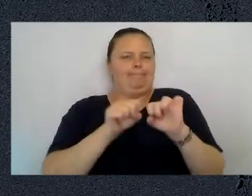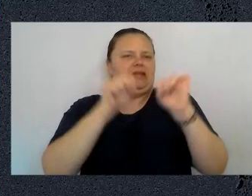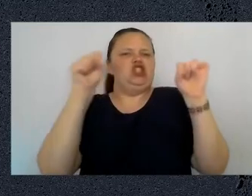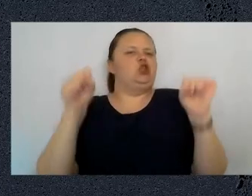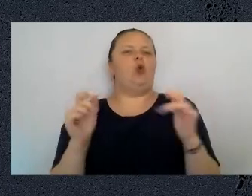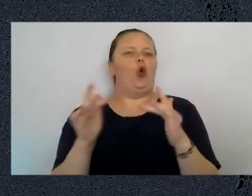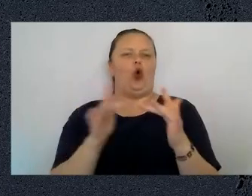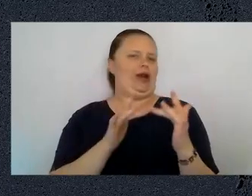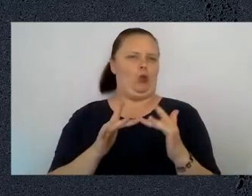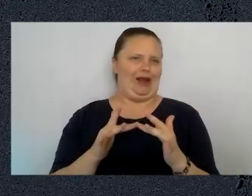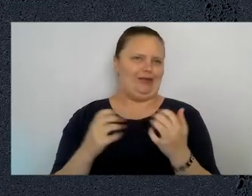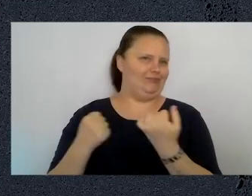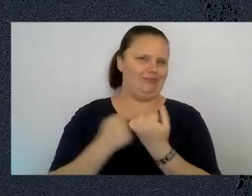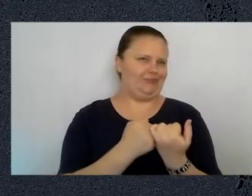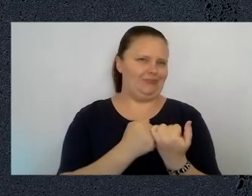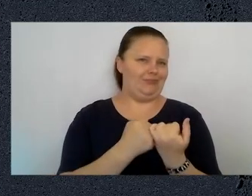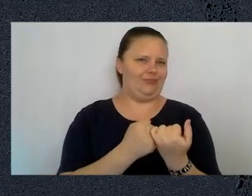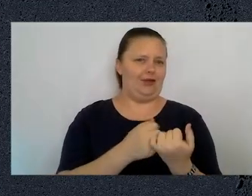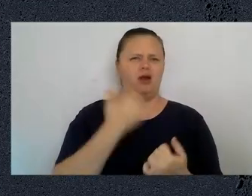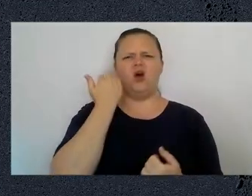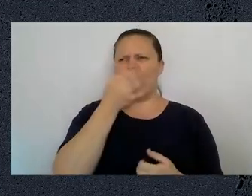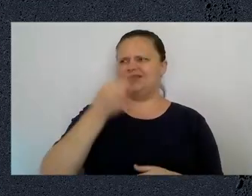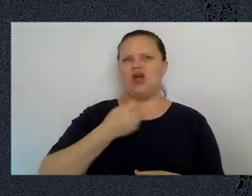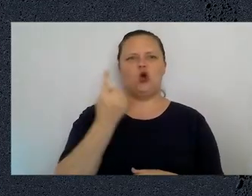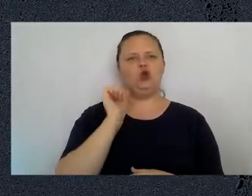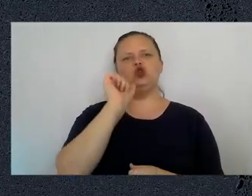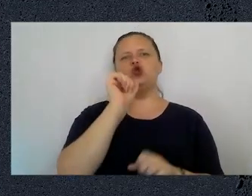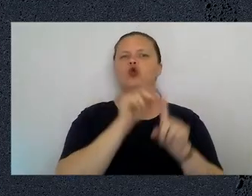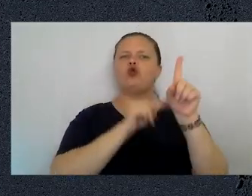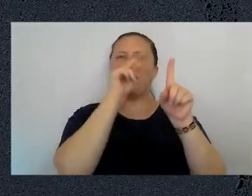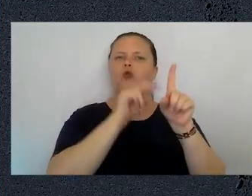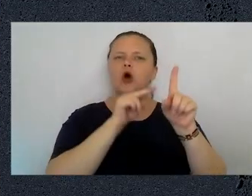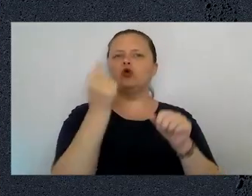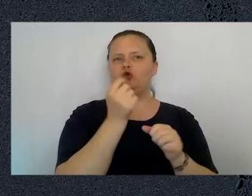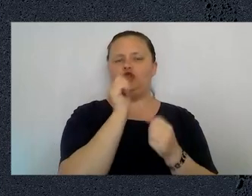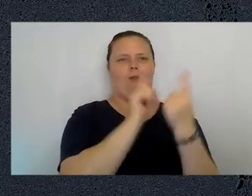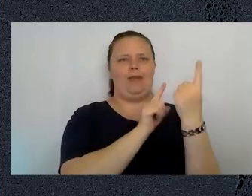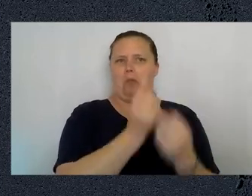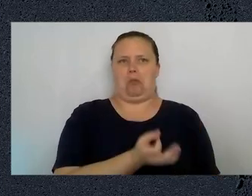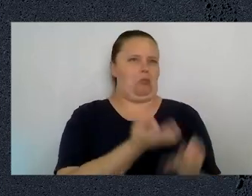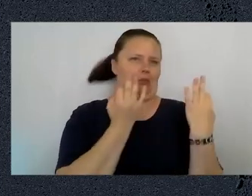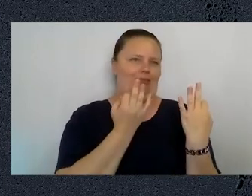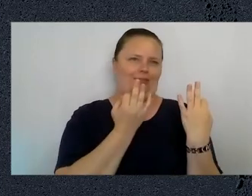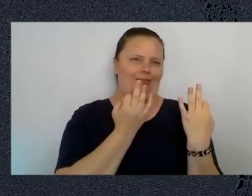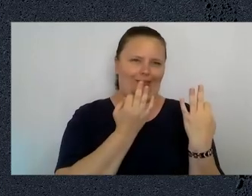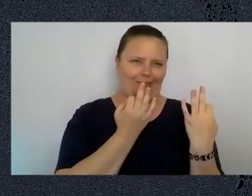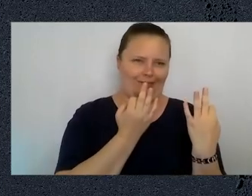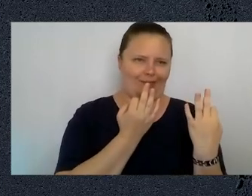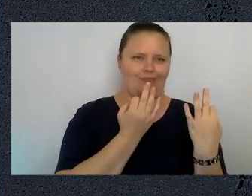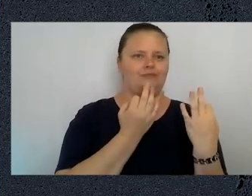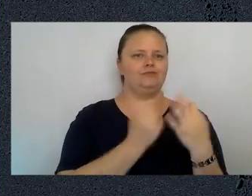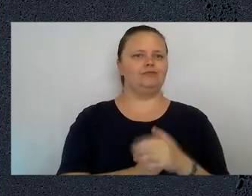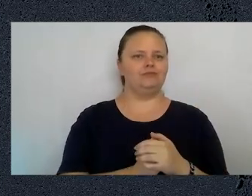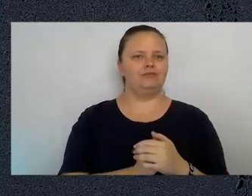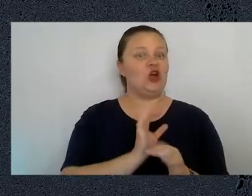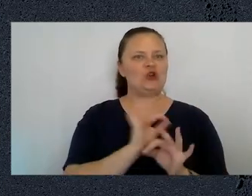network. And I used to be asked this question all the time, who's your role model, who's your mentor? I didn't have one. I don't have a role model, I don't have a mentor. So not